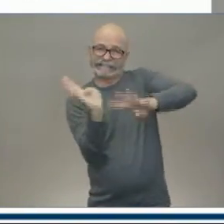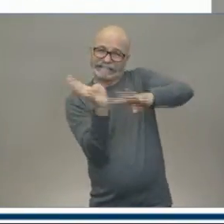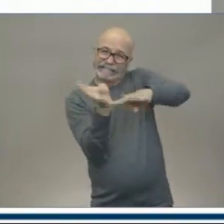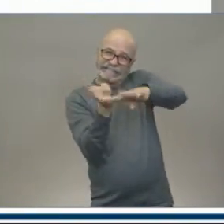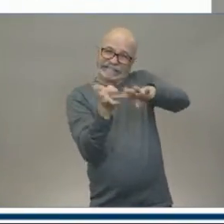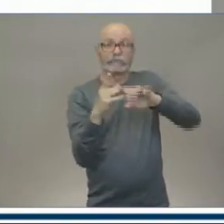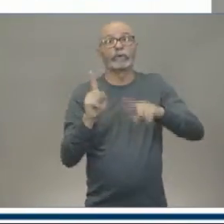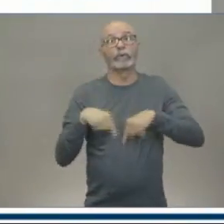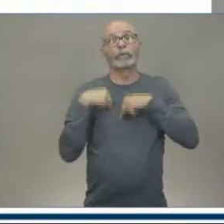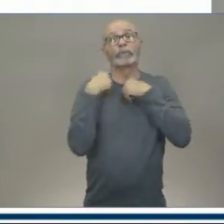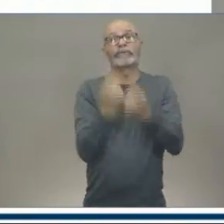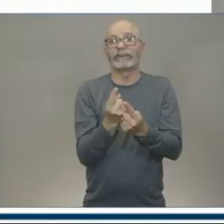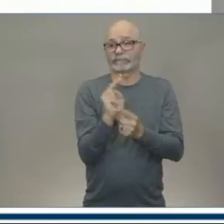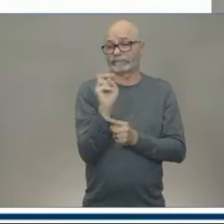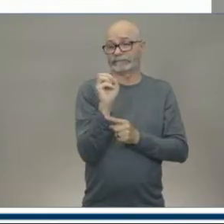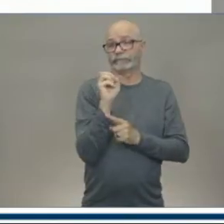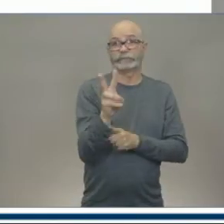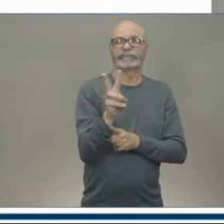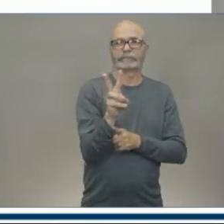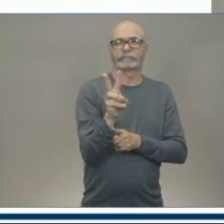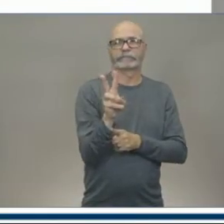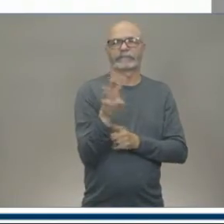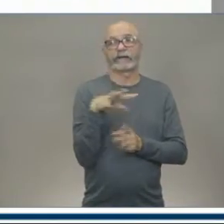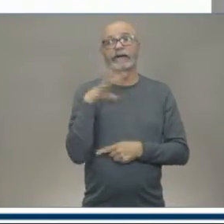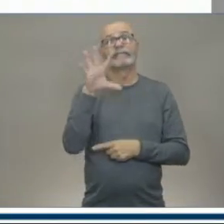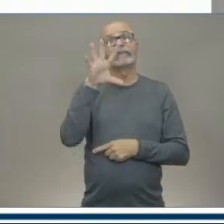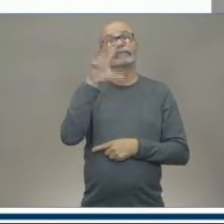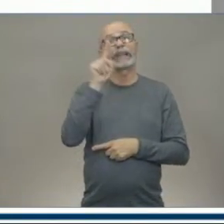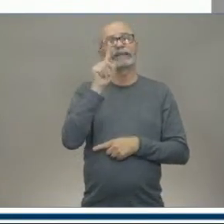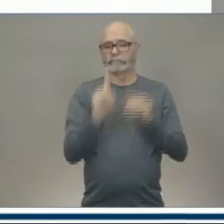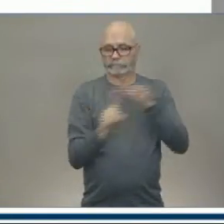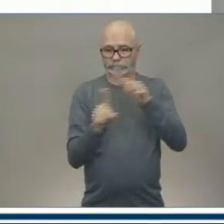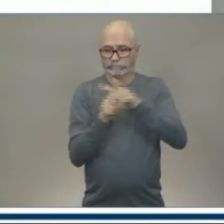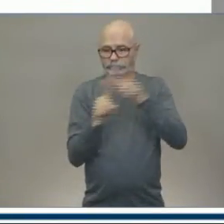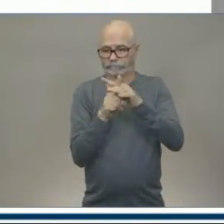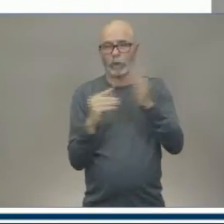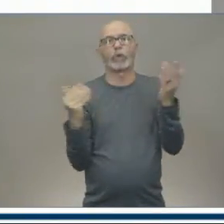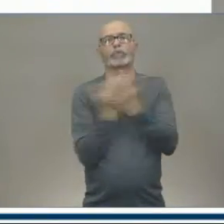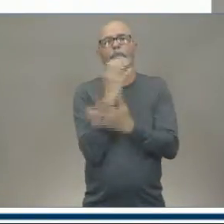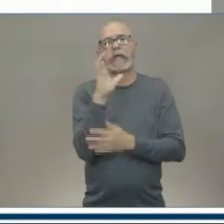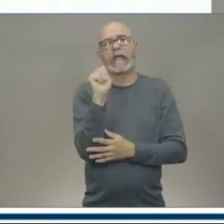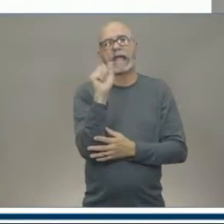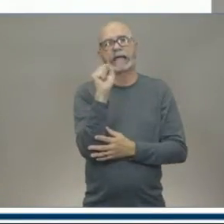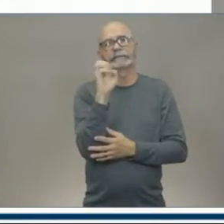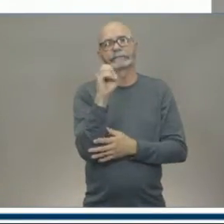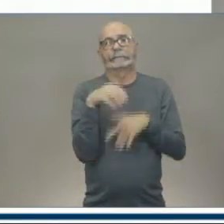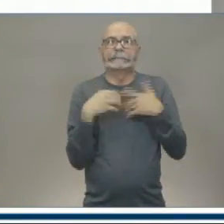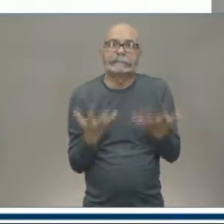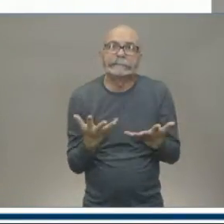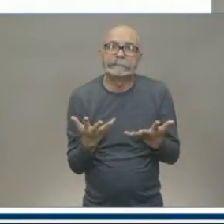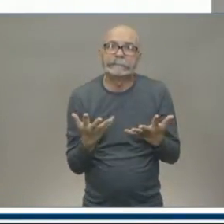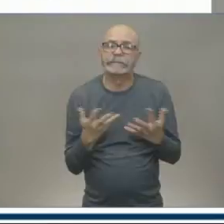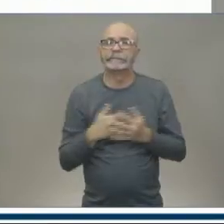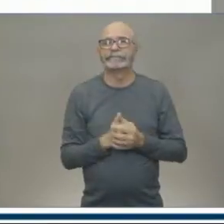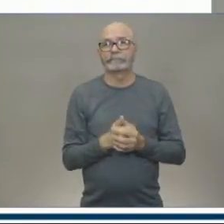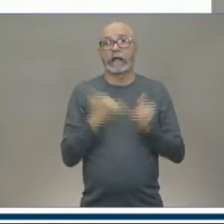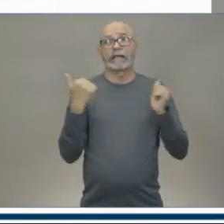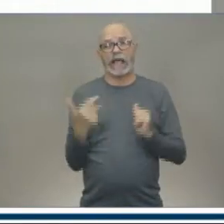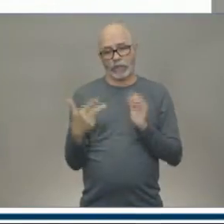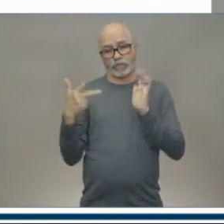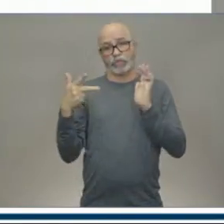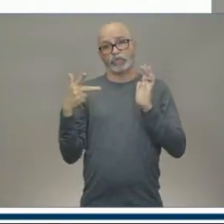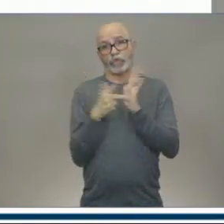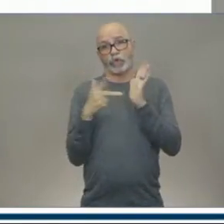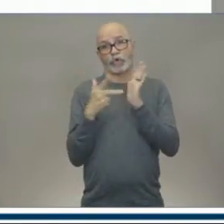November, we are now up to 51 new cases of COVID-19. With the third case in one family of